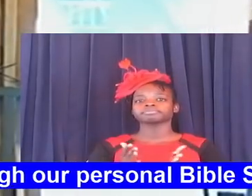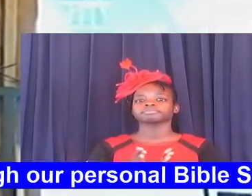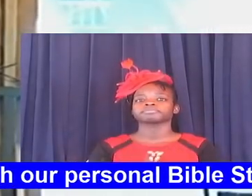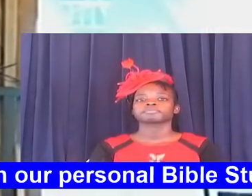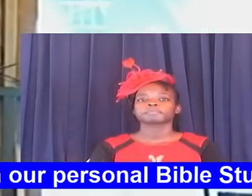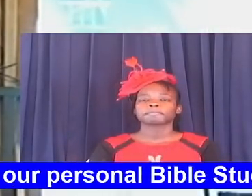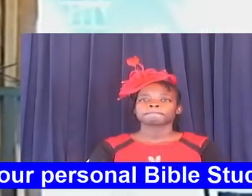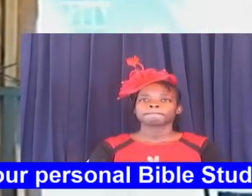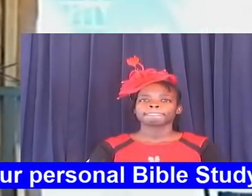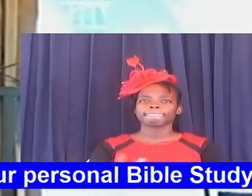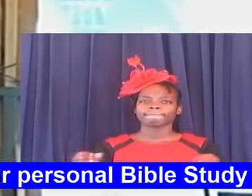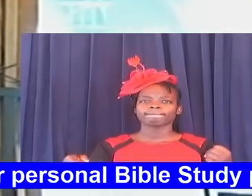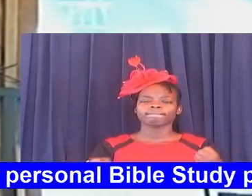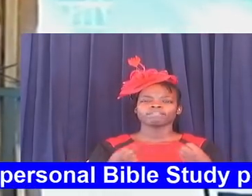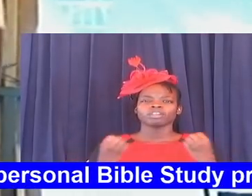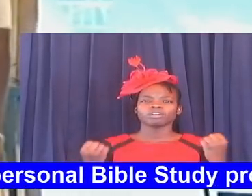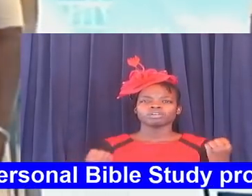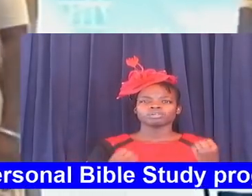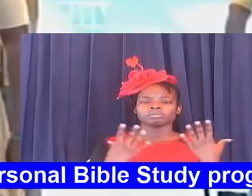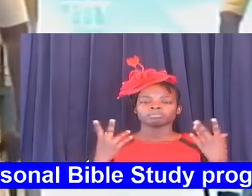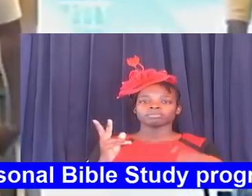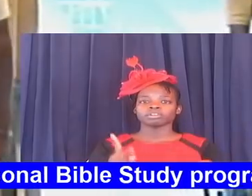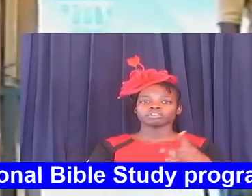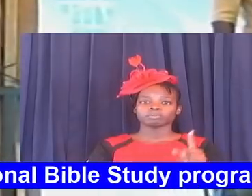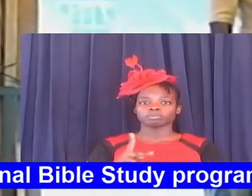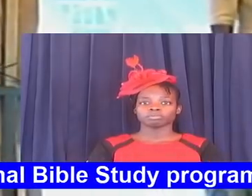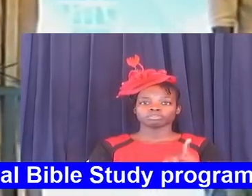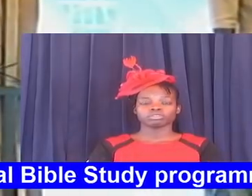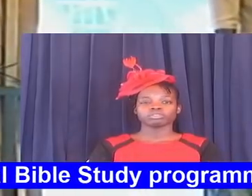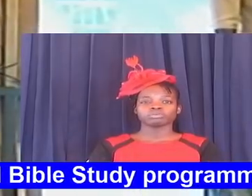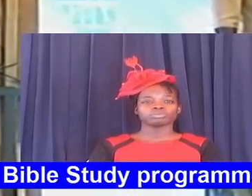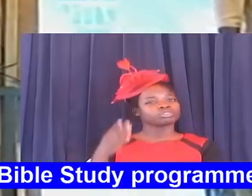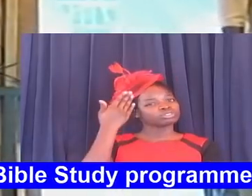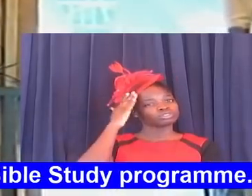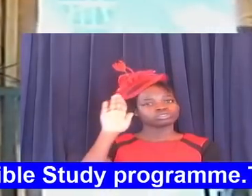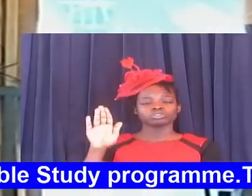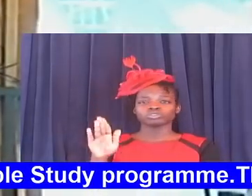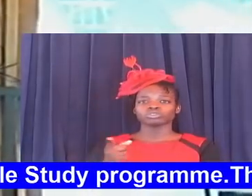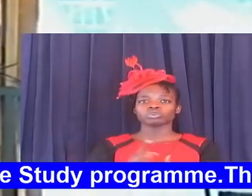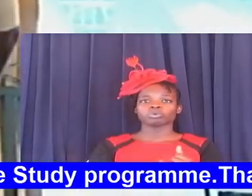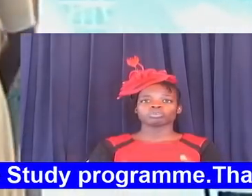Many of us might not know clearly what the will of the Lord is.